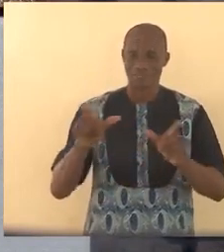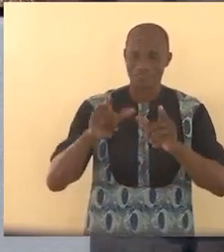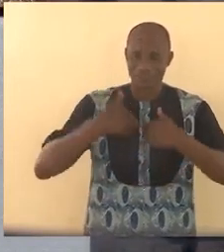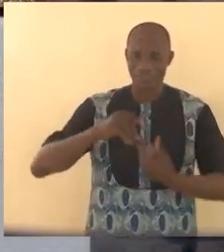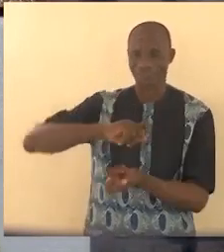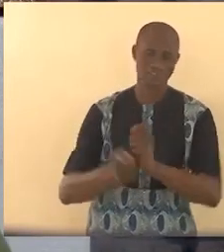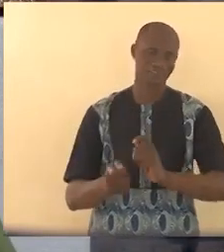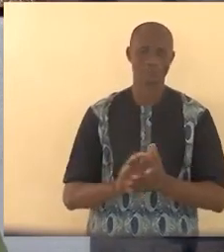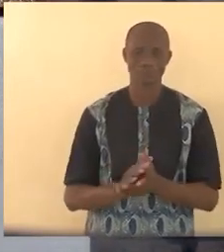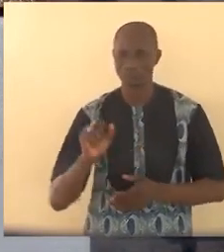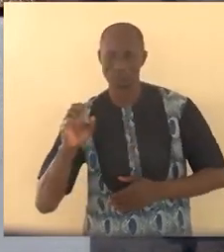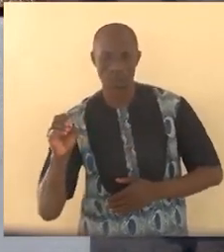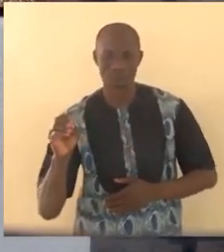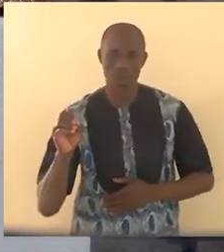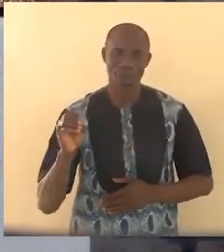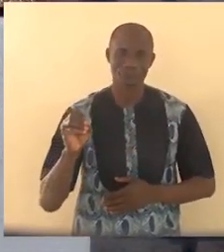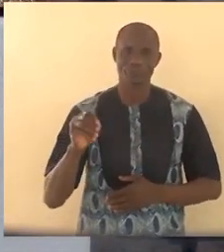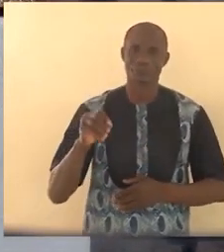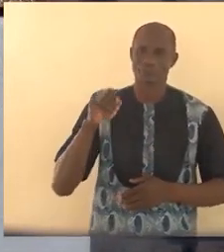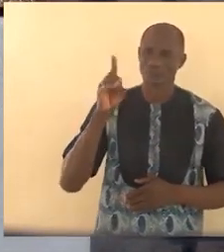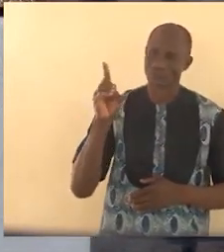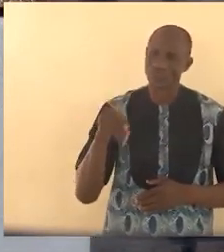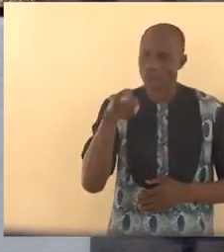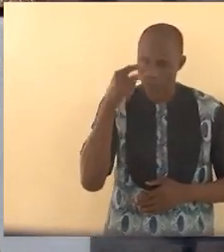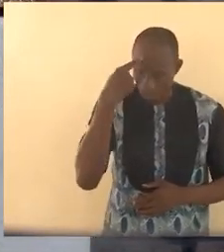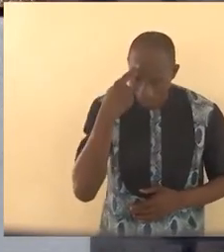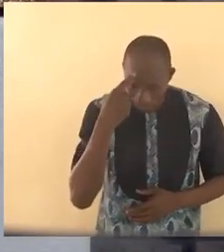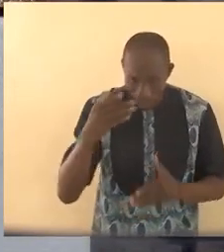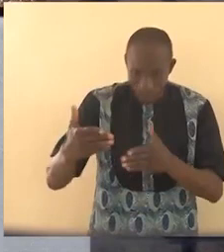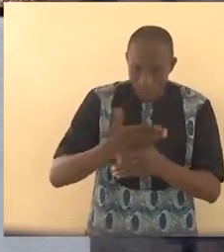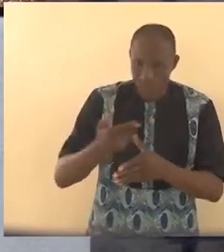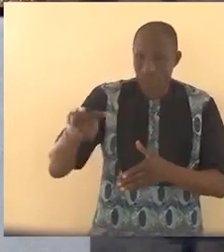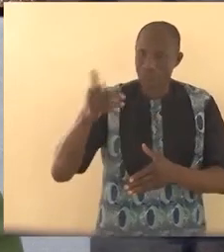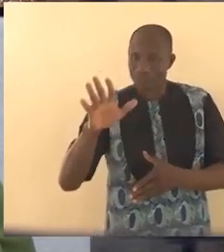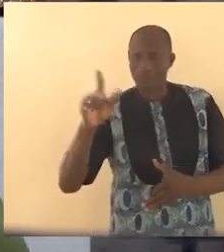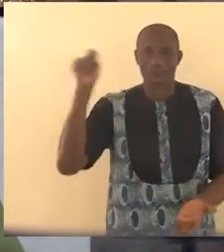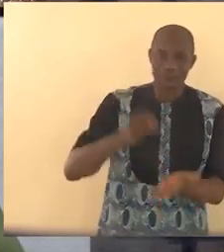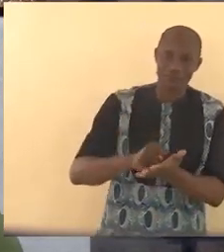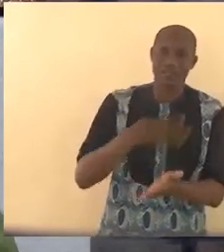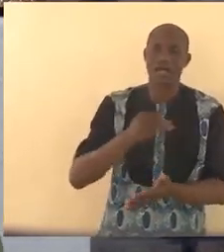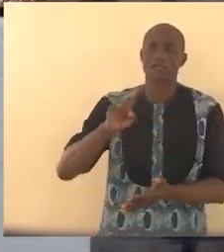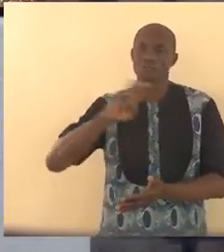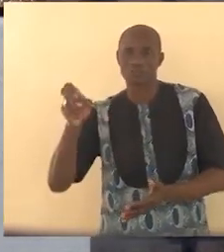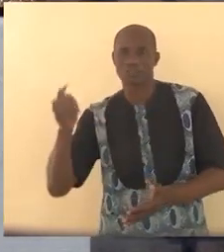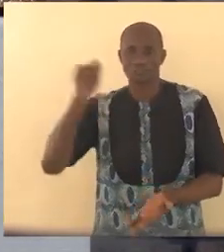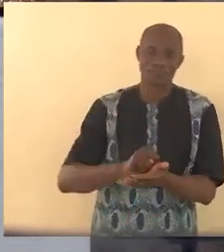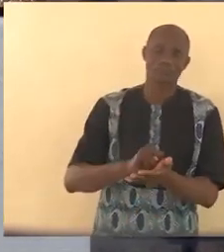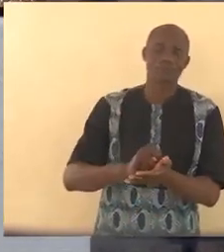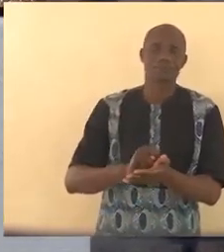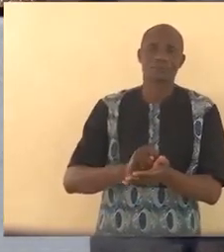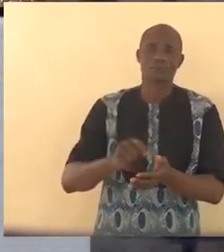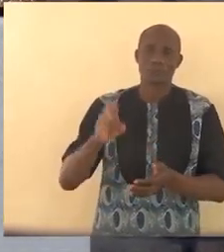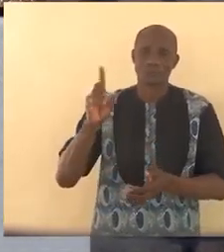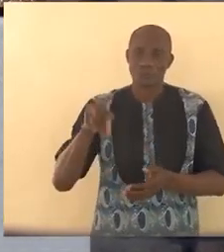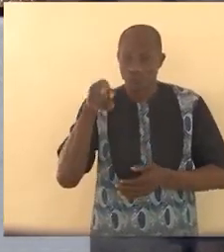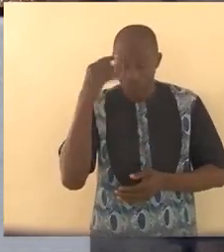has changed, didn't it? So do you think between 25,000 naira and 200,000 naira, do